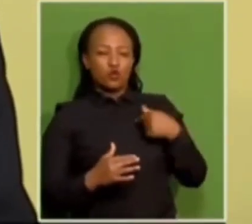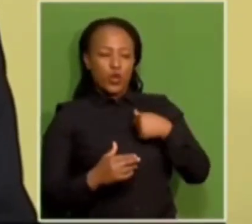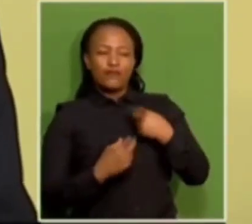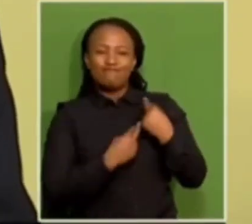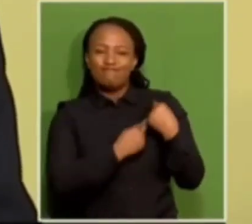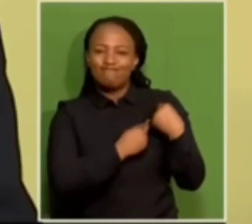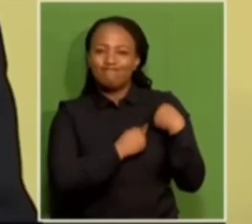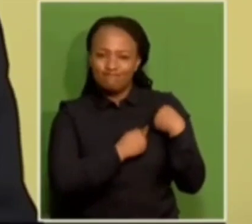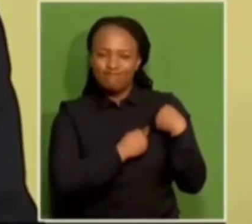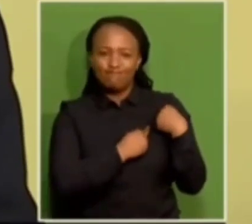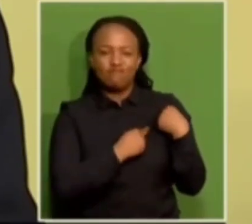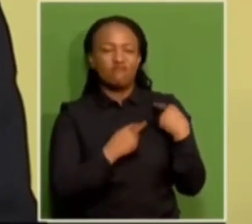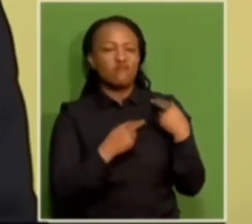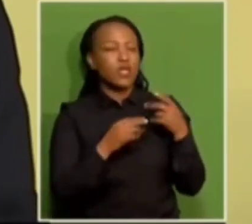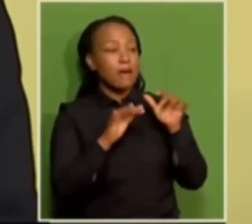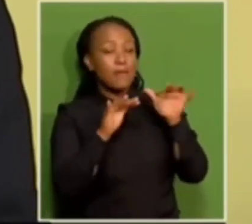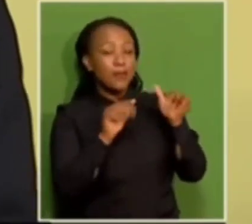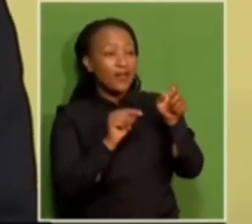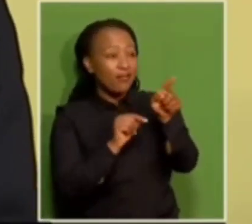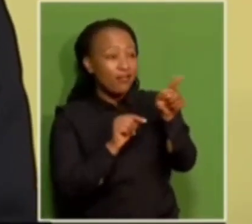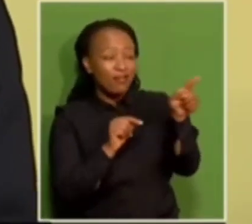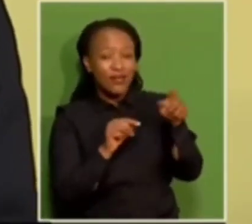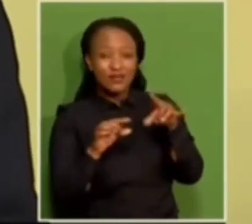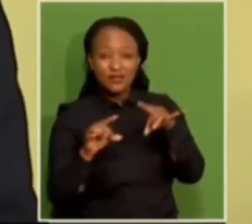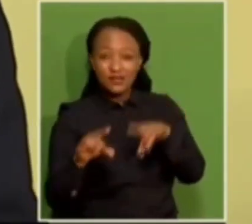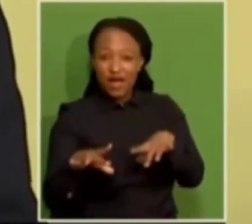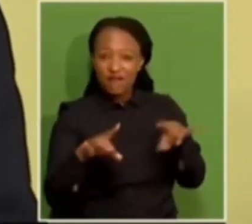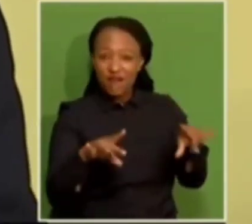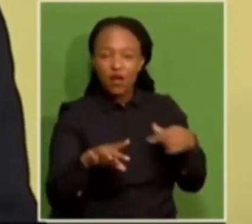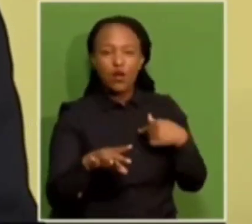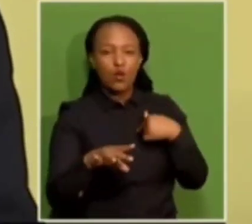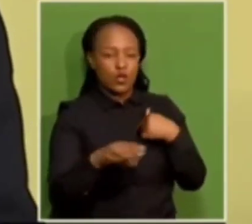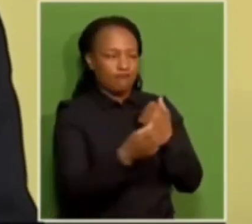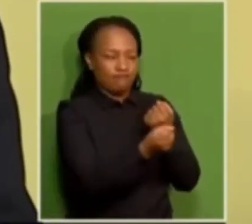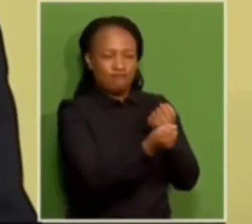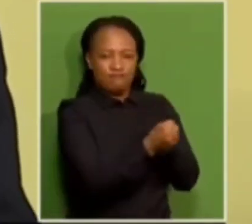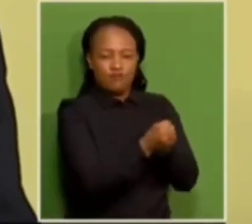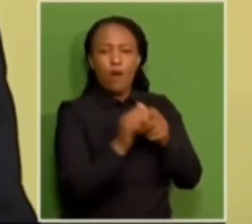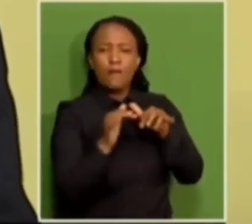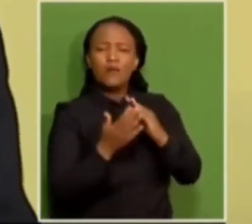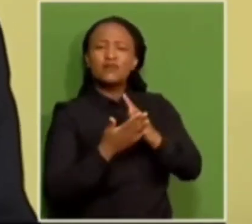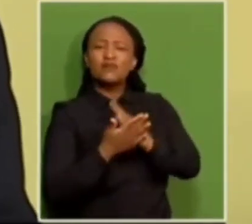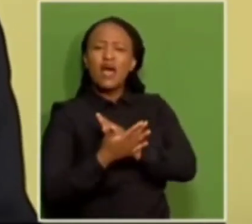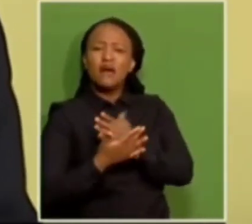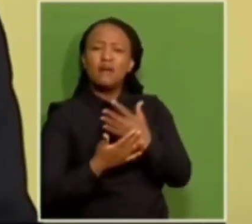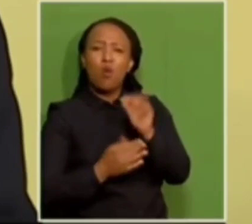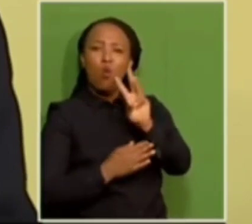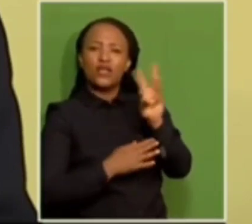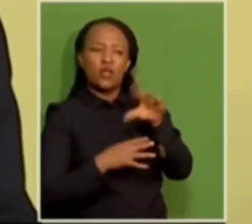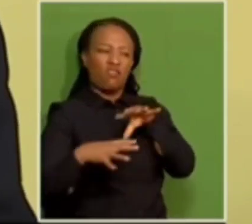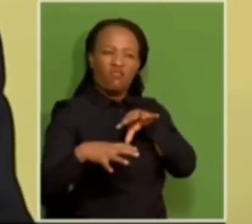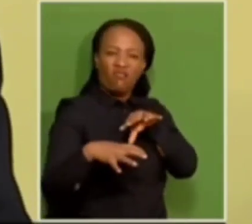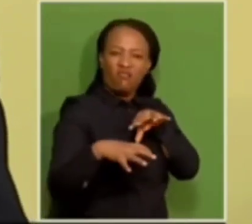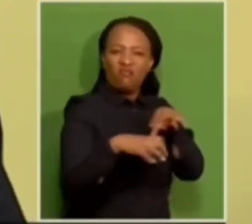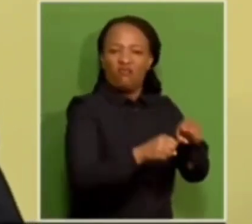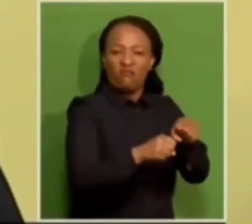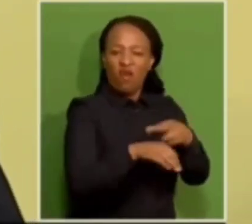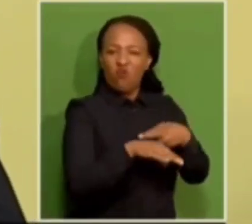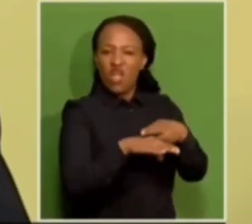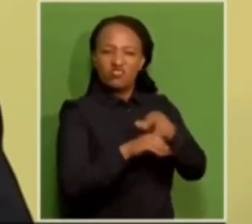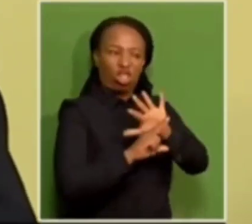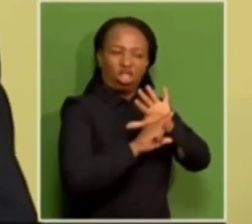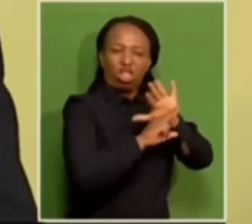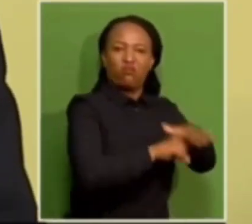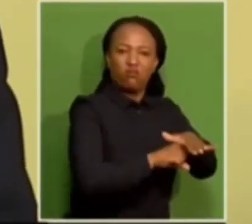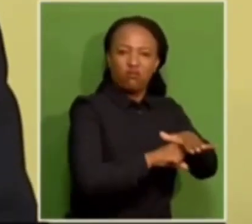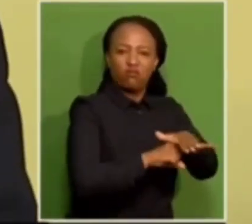duty on us to support the struggles of those who continue to experience colonialism and racial